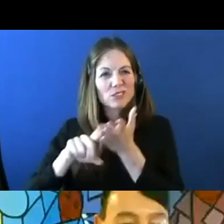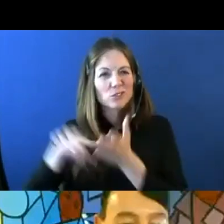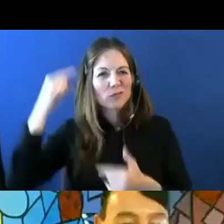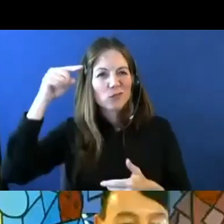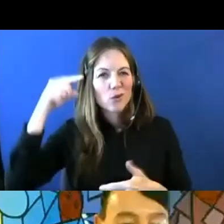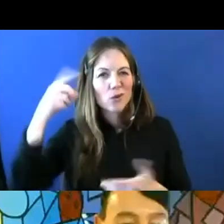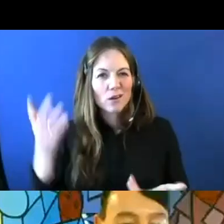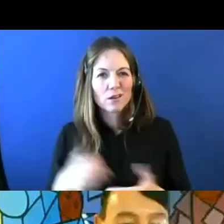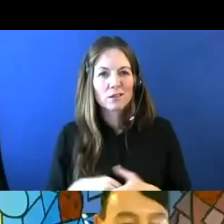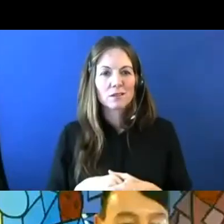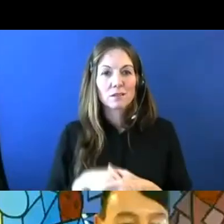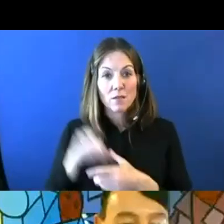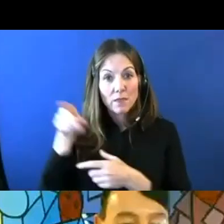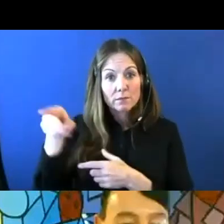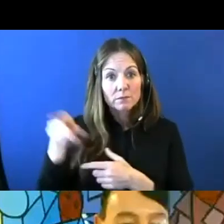And I think that when